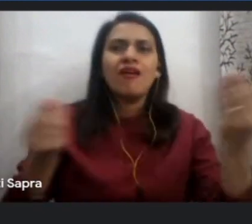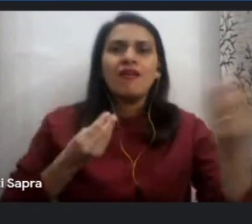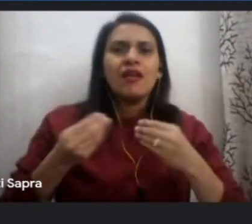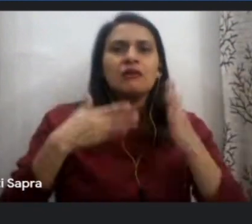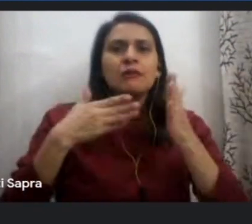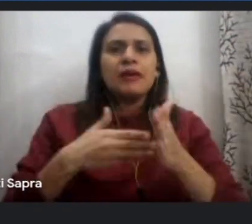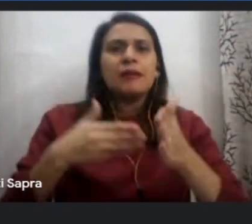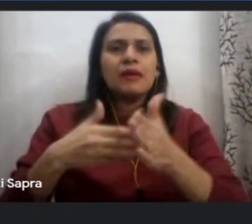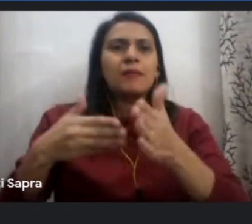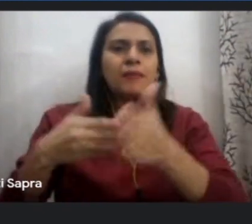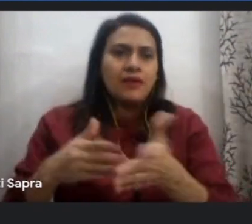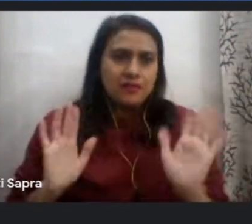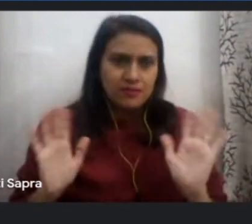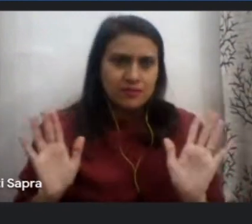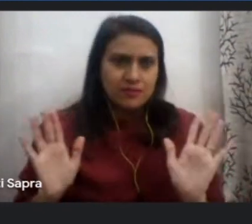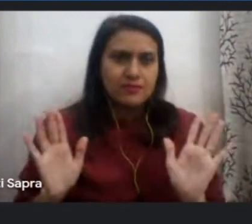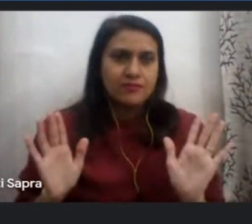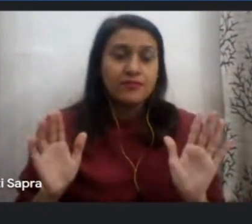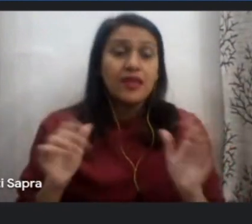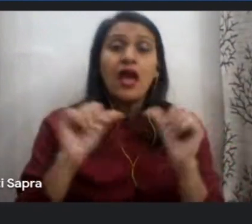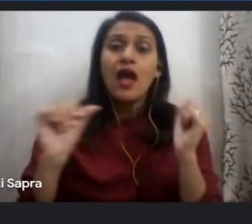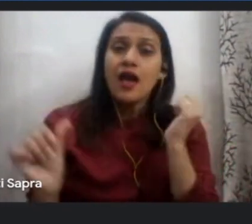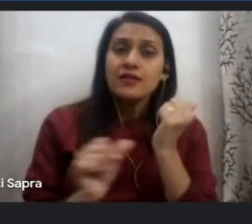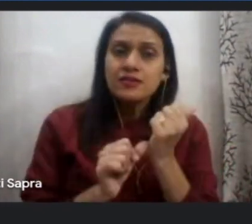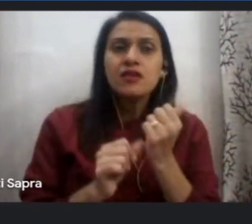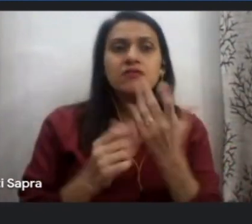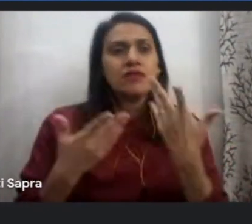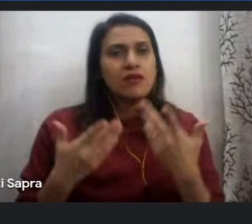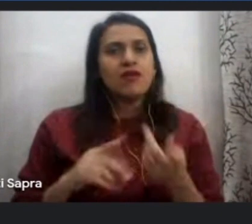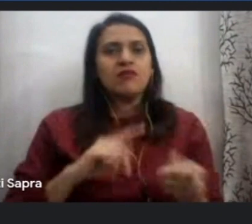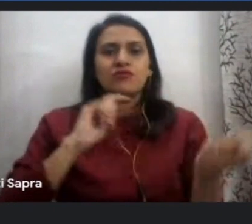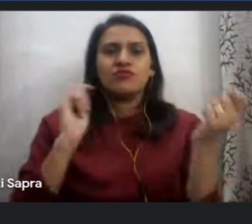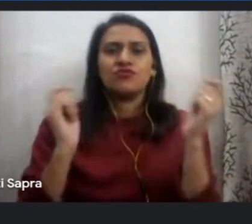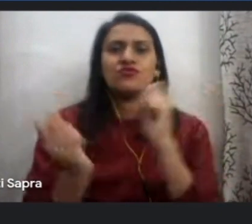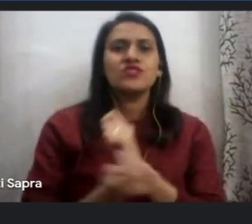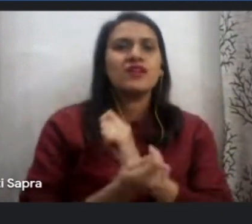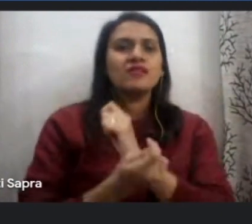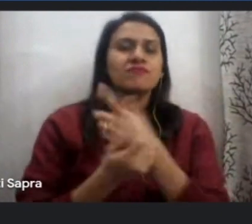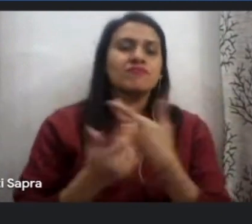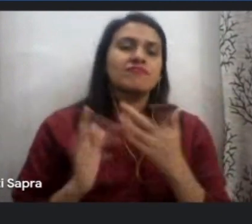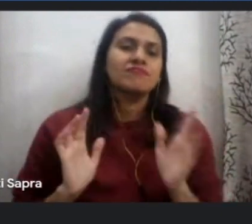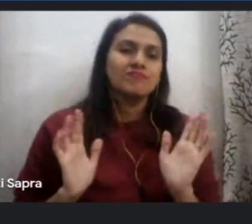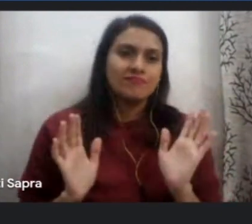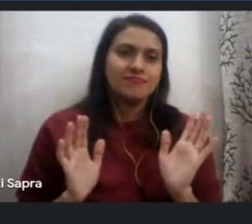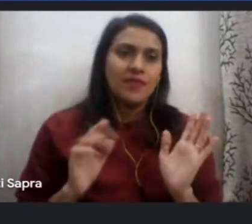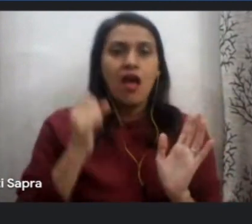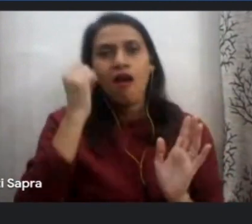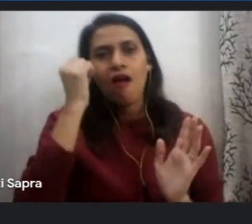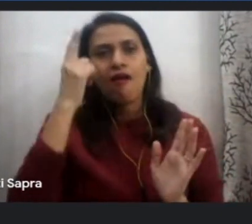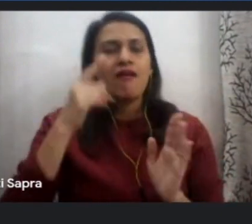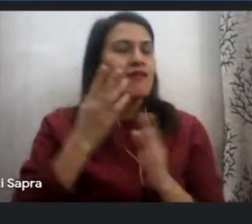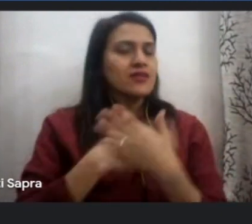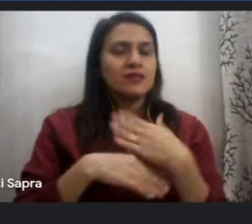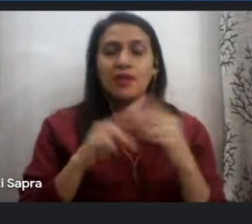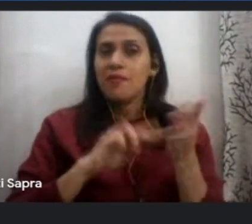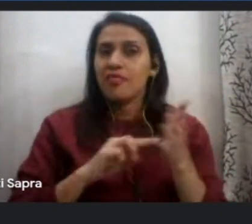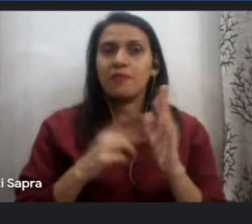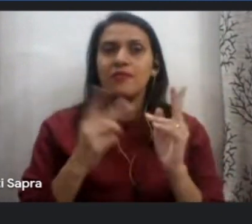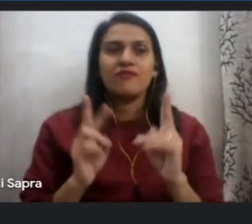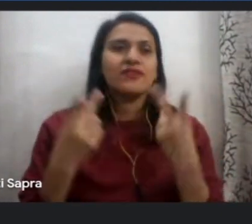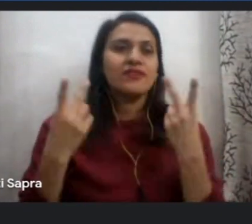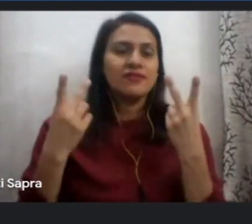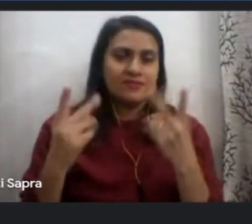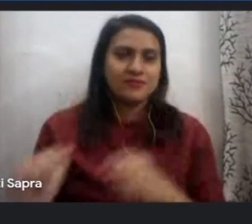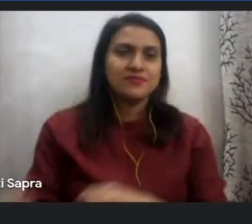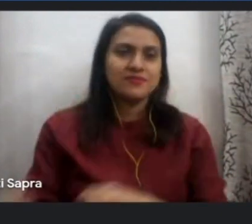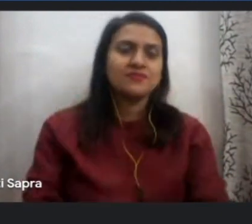our systems can provide support can make a lot of difference in the way we understand learning disabilities as well. Right? And another